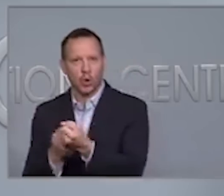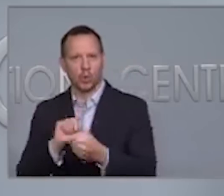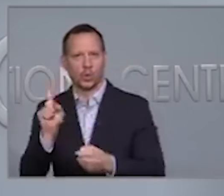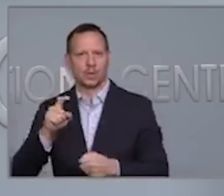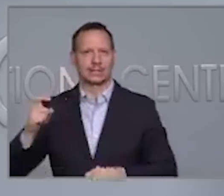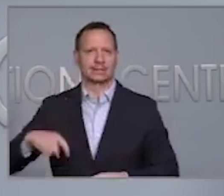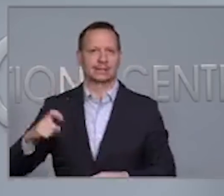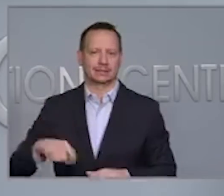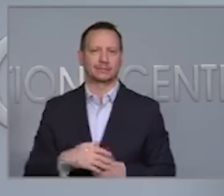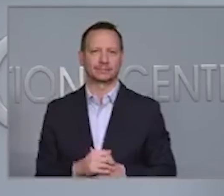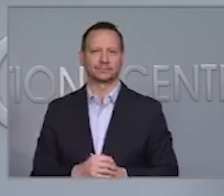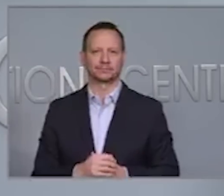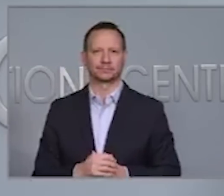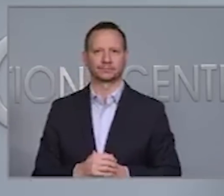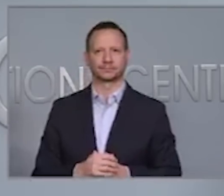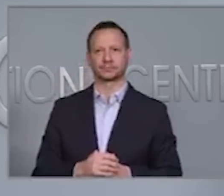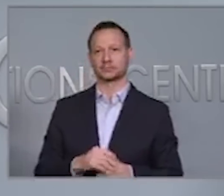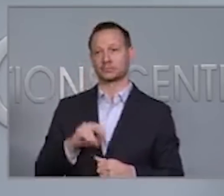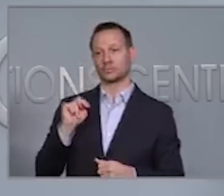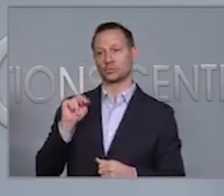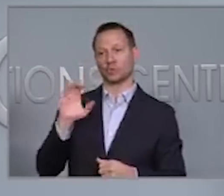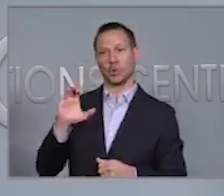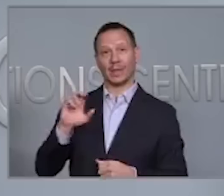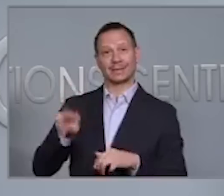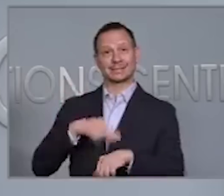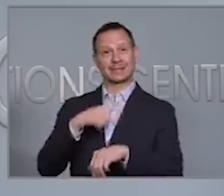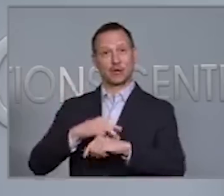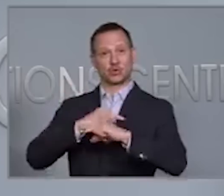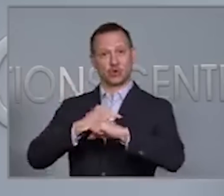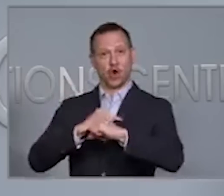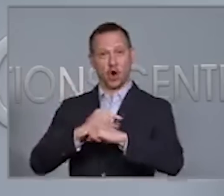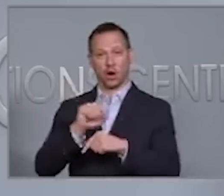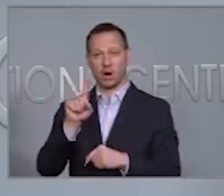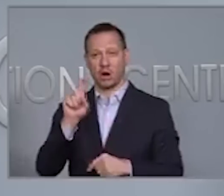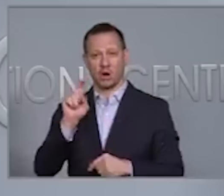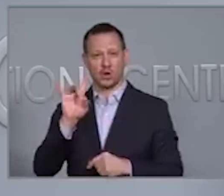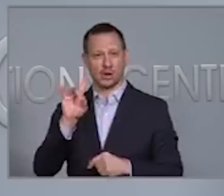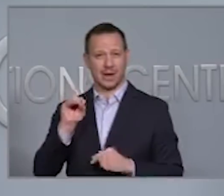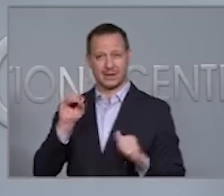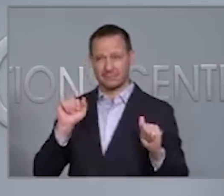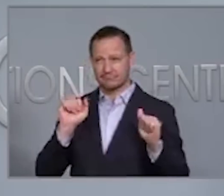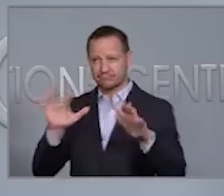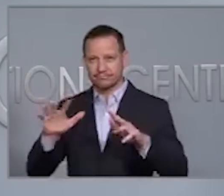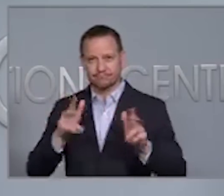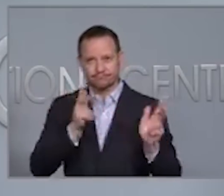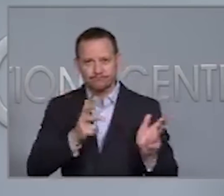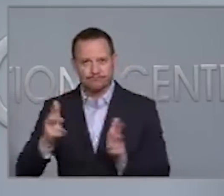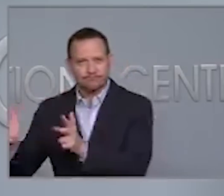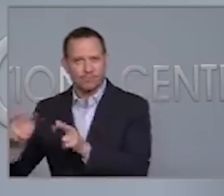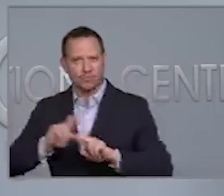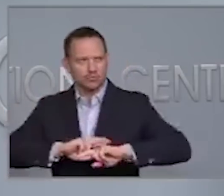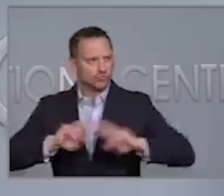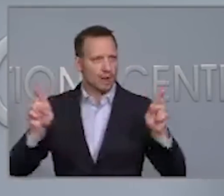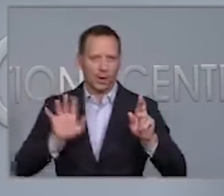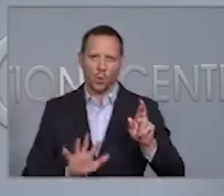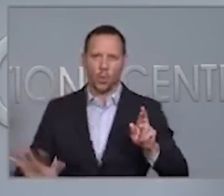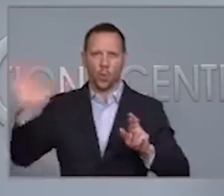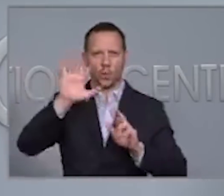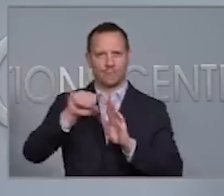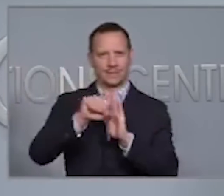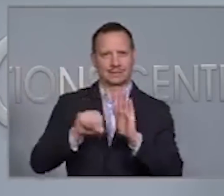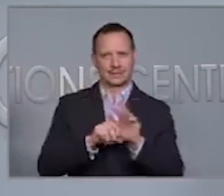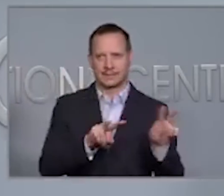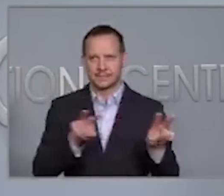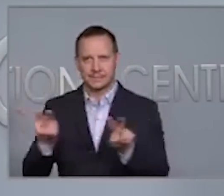Carolina National Guard with more than 180 guardsmen and vehicles have been pre-positioned as of this morning across North Carolina to assist